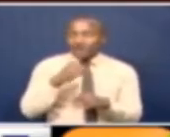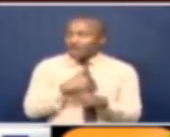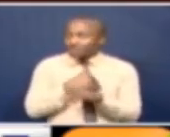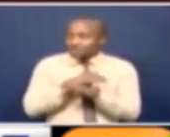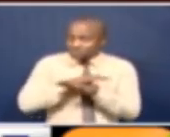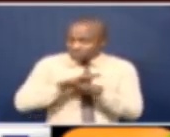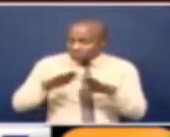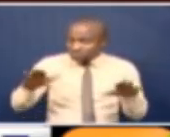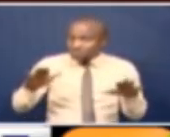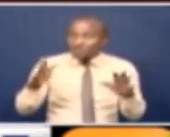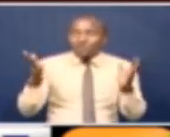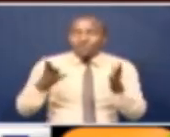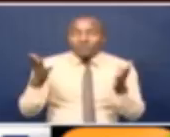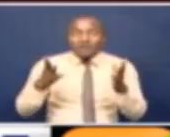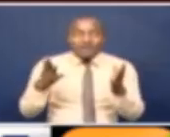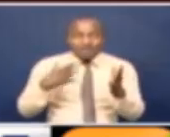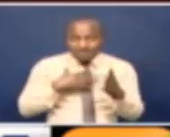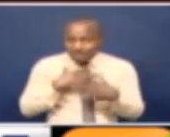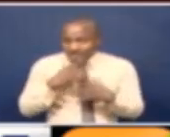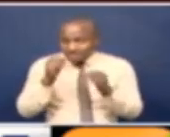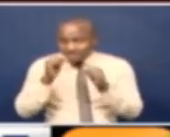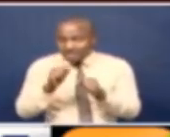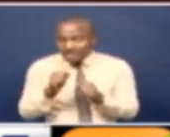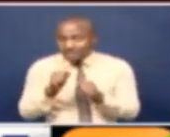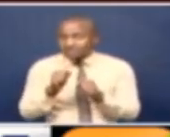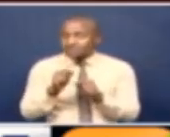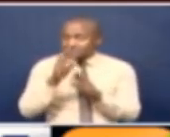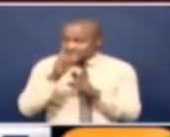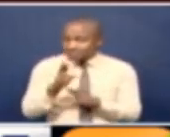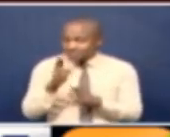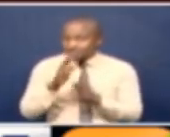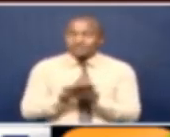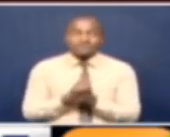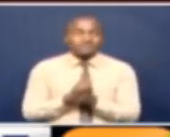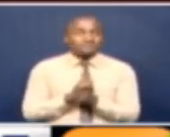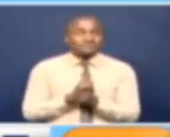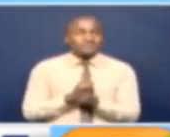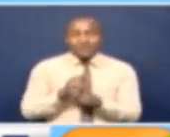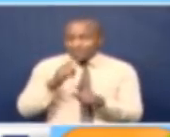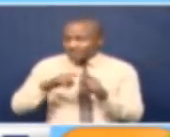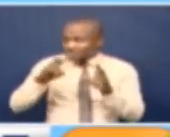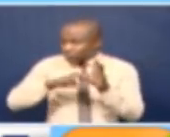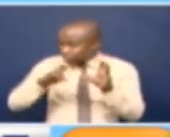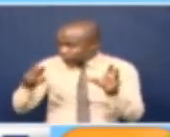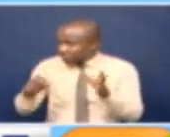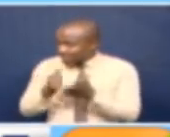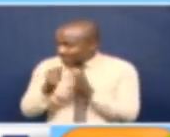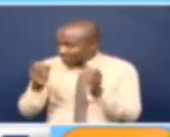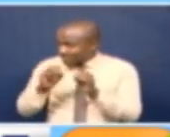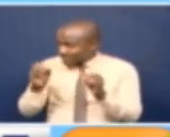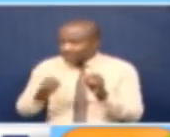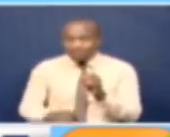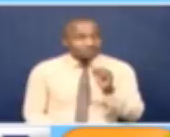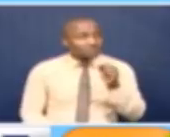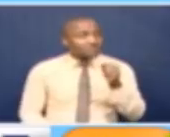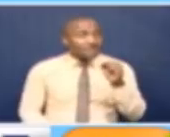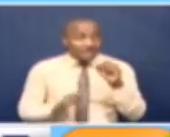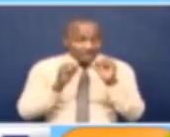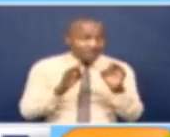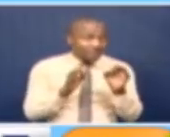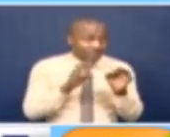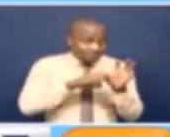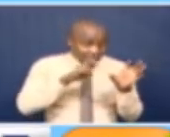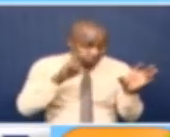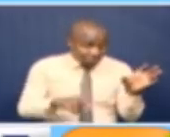field where my interests can be respected. But secession will not help. You know, if that's what it will take,